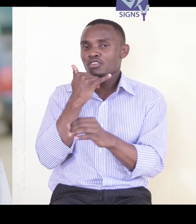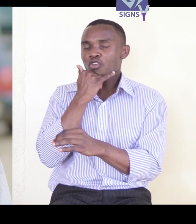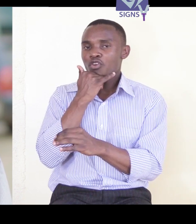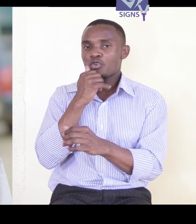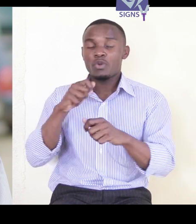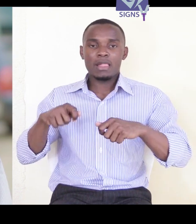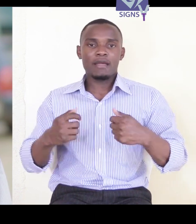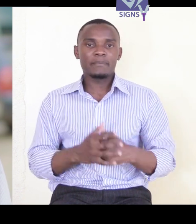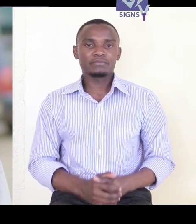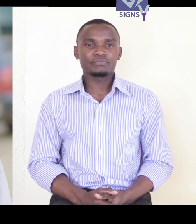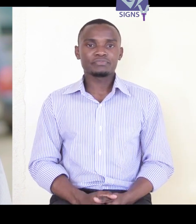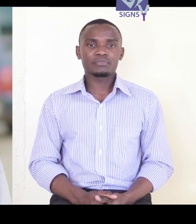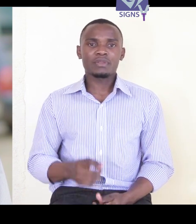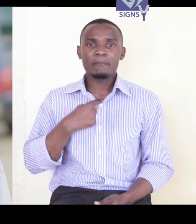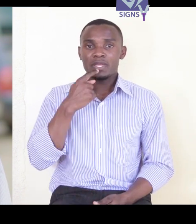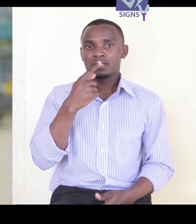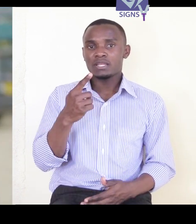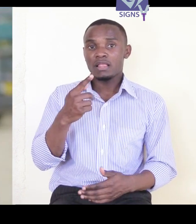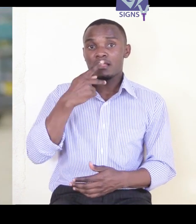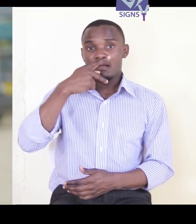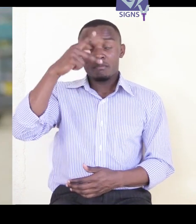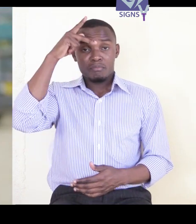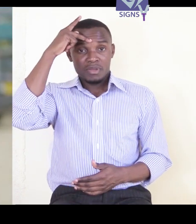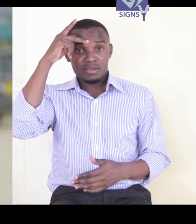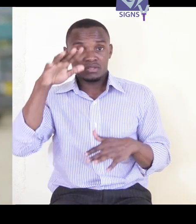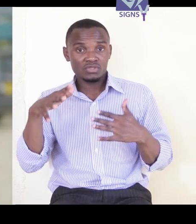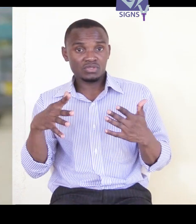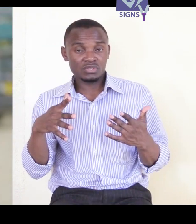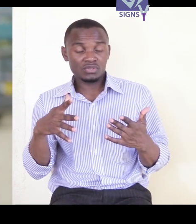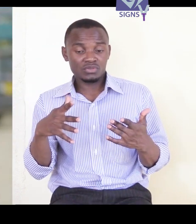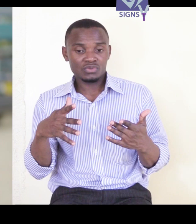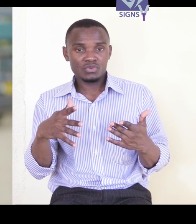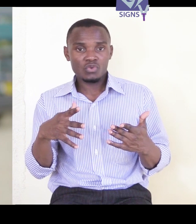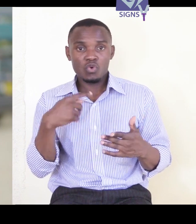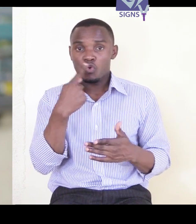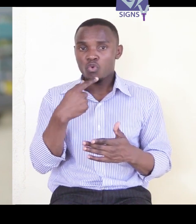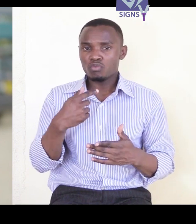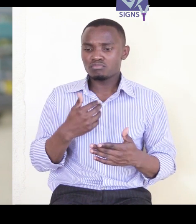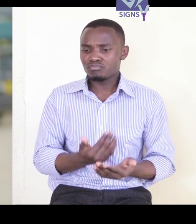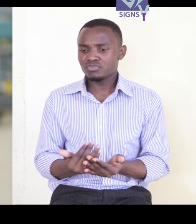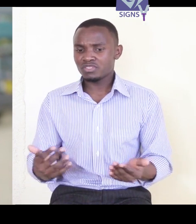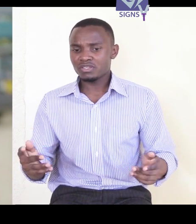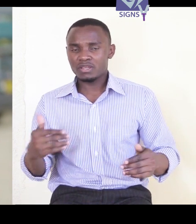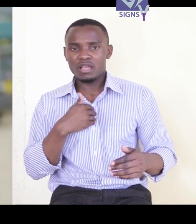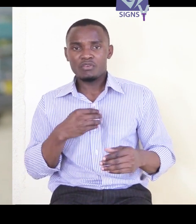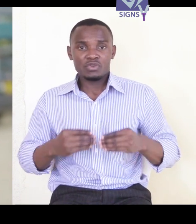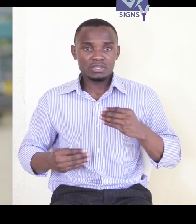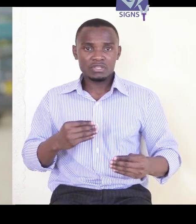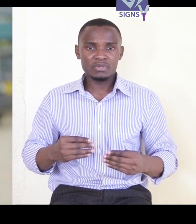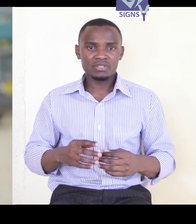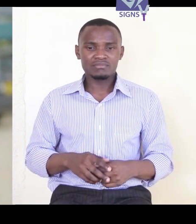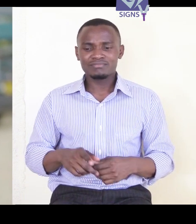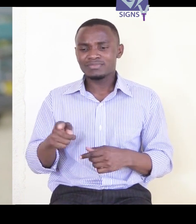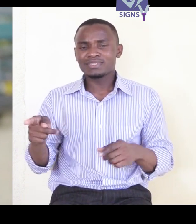that nothing wrong will happen to your money. One thing I would tell the parents with children with disability and also